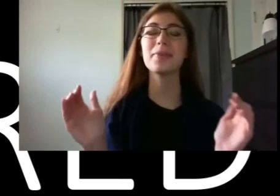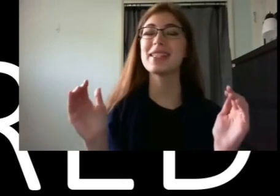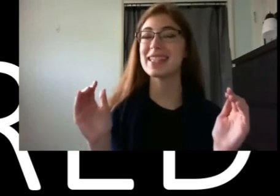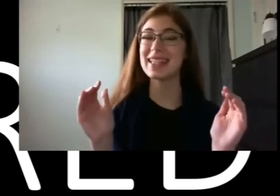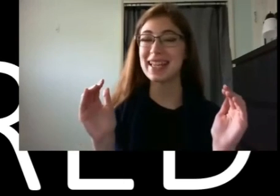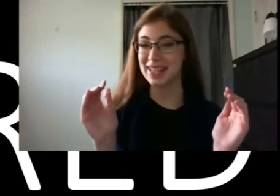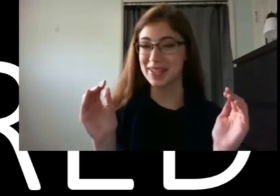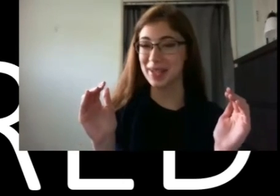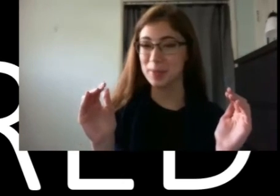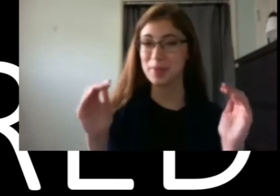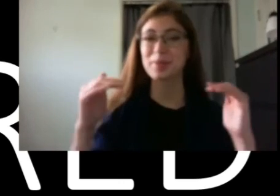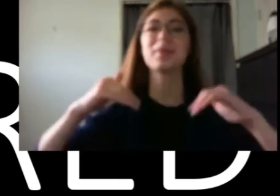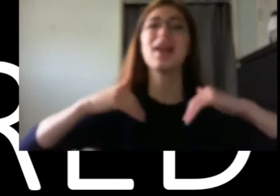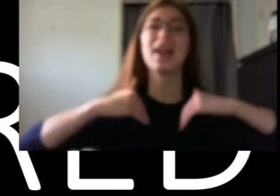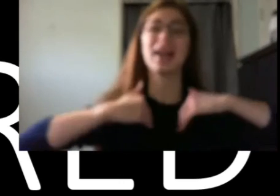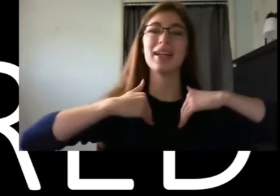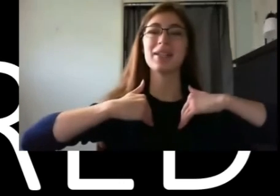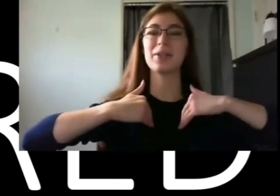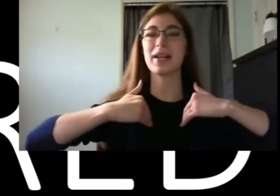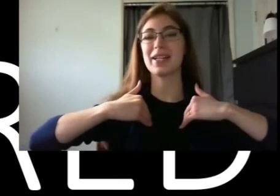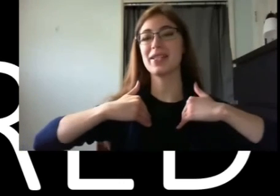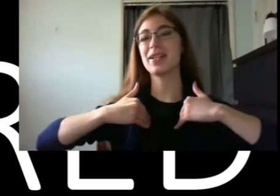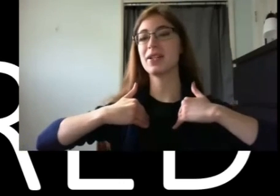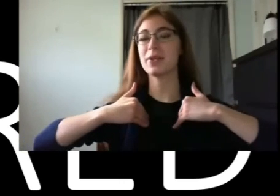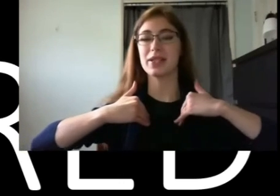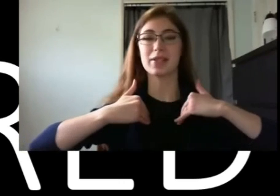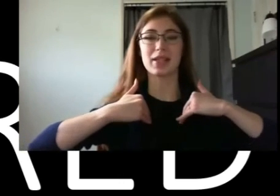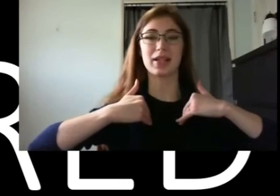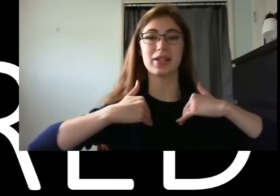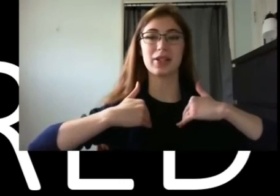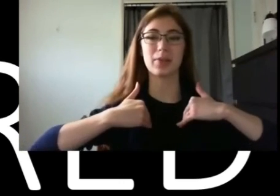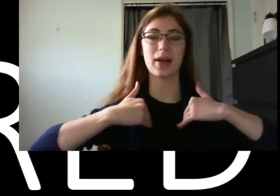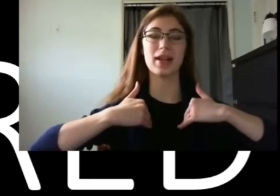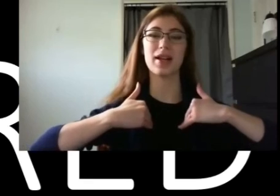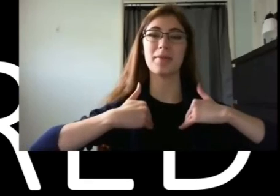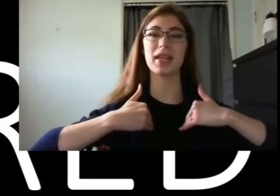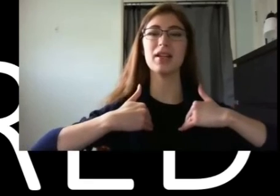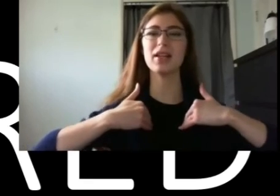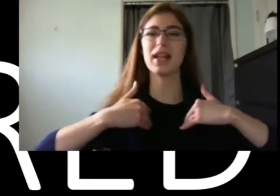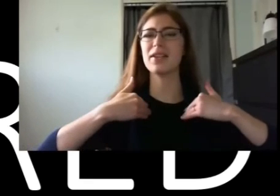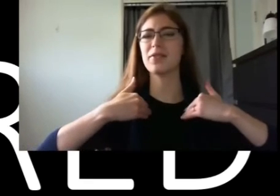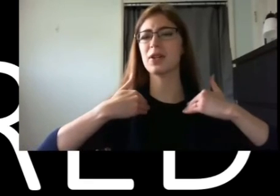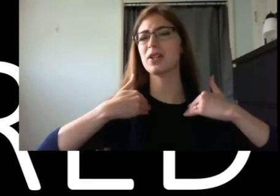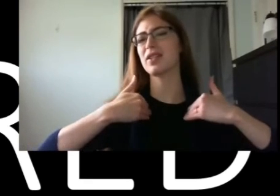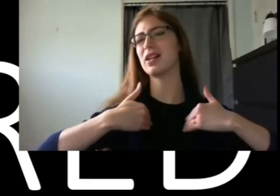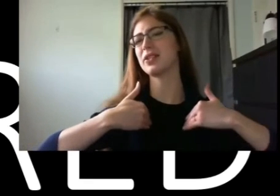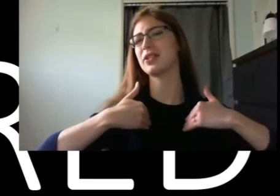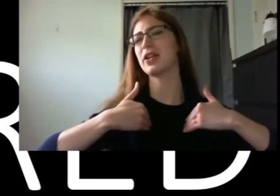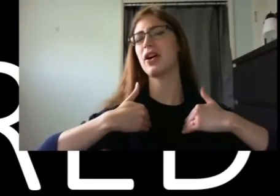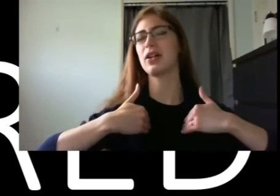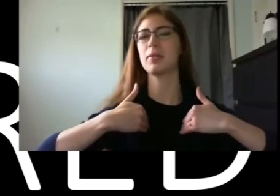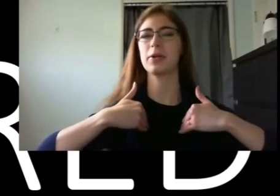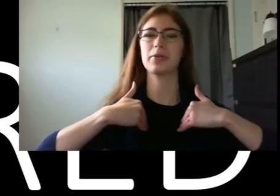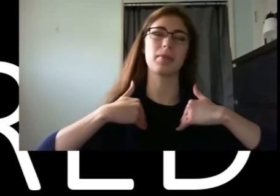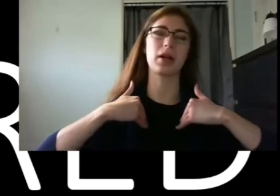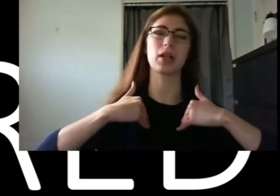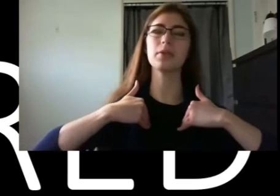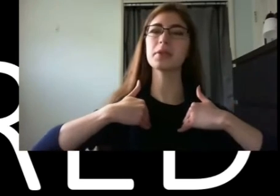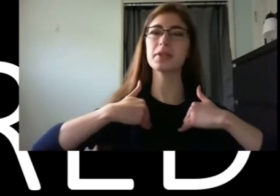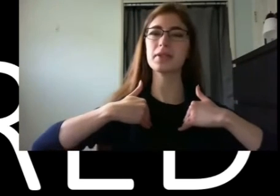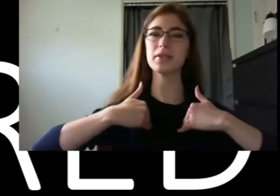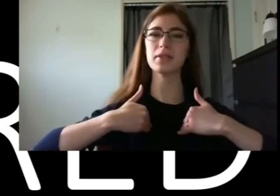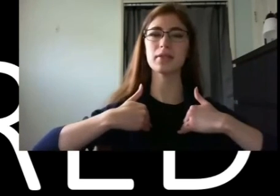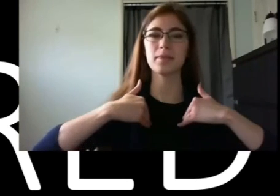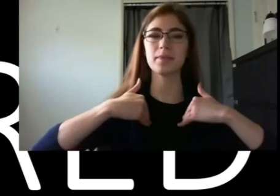An open C hand shape. And your hands are going to start right up here, kind of under your collarbones, but